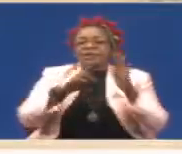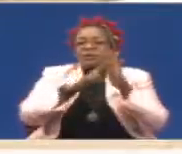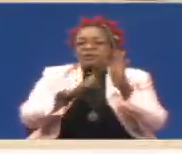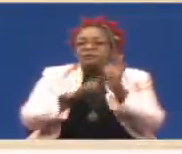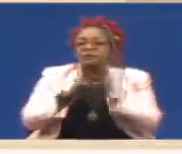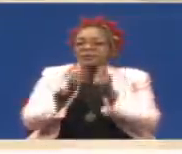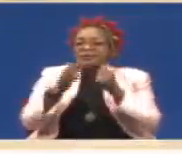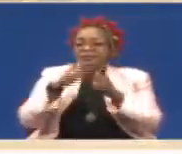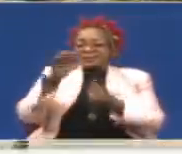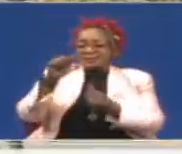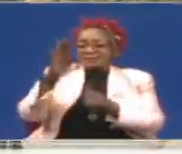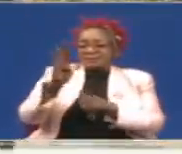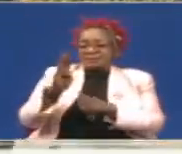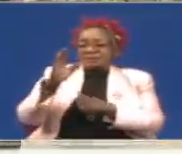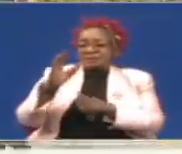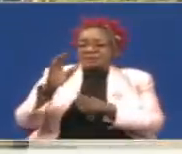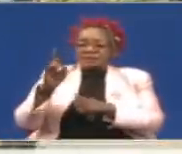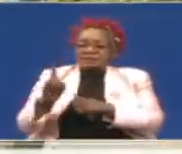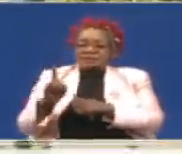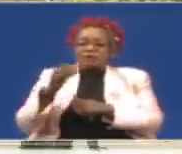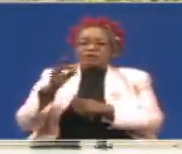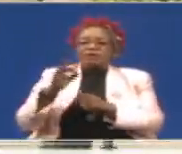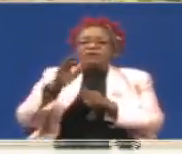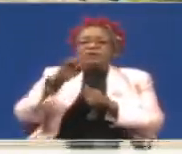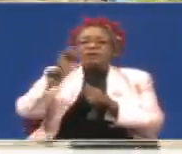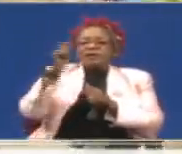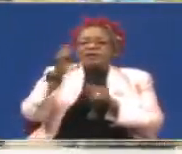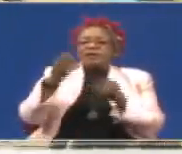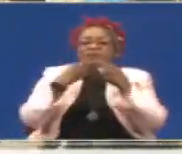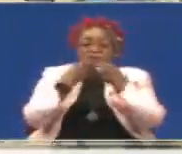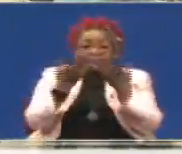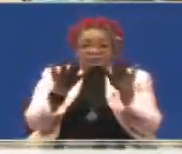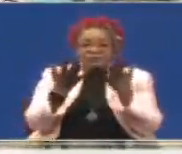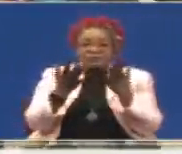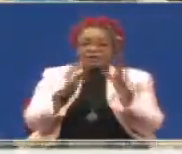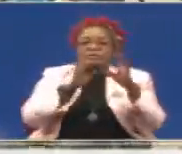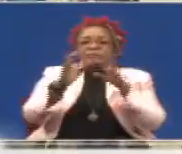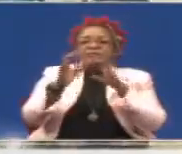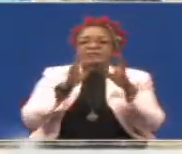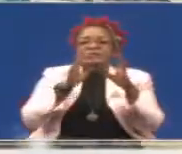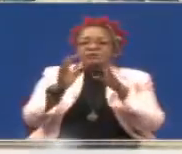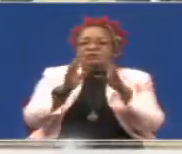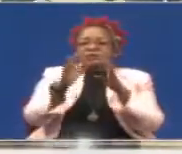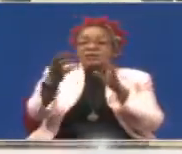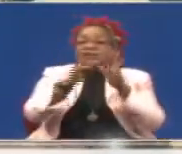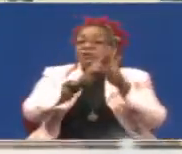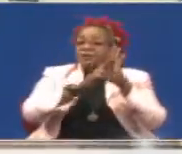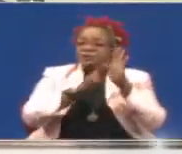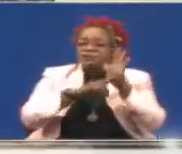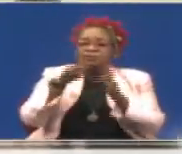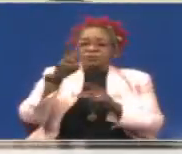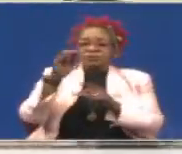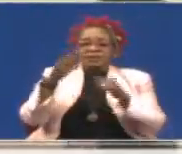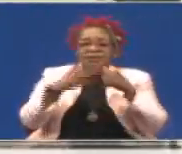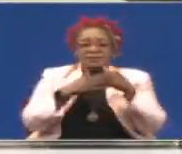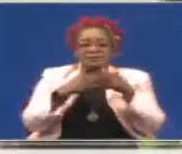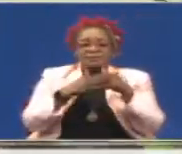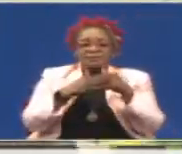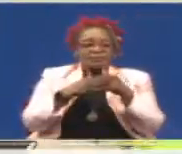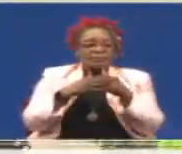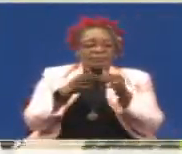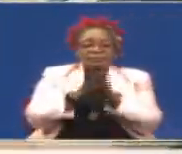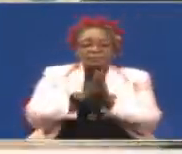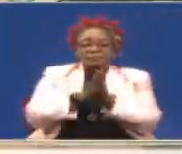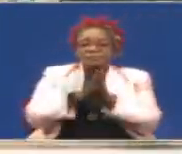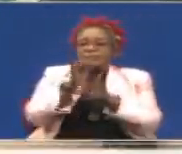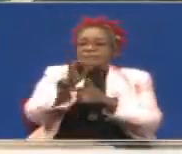19 A, B, C, and D of the Kenya Information and Communications Regulations 2009